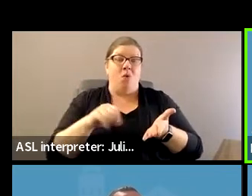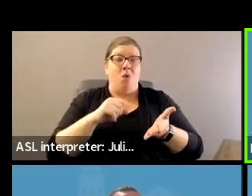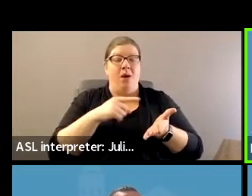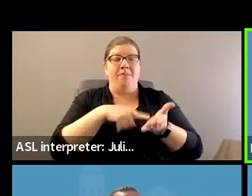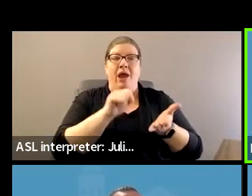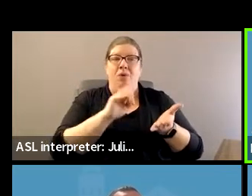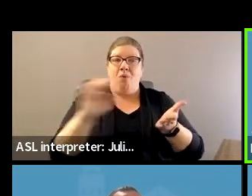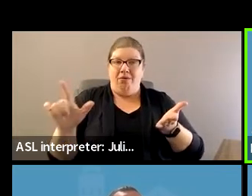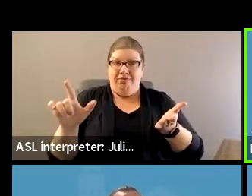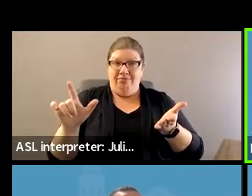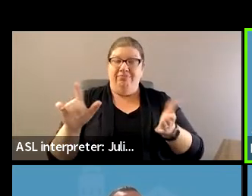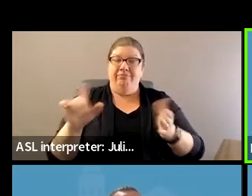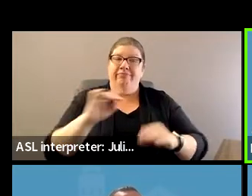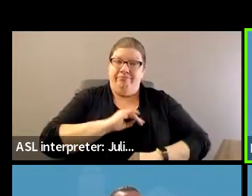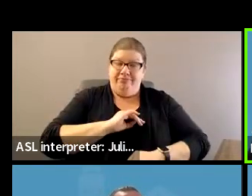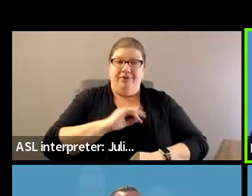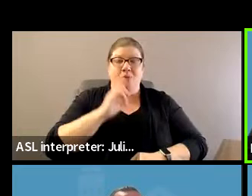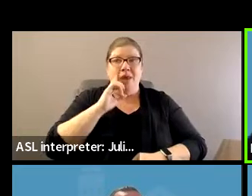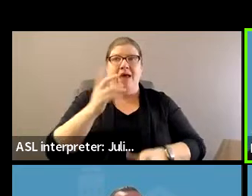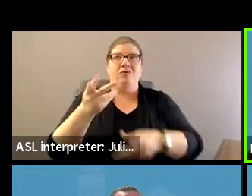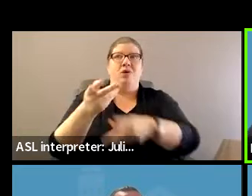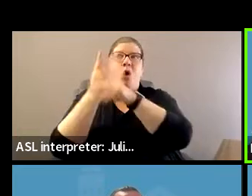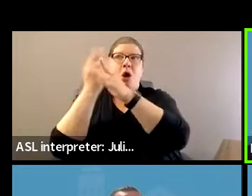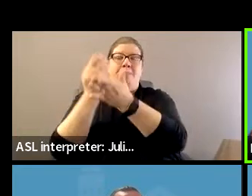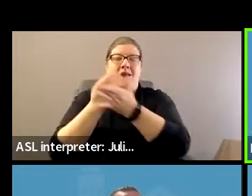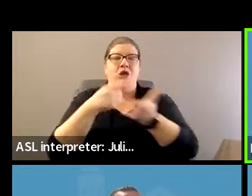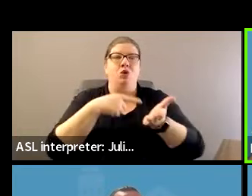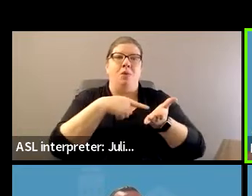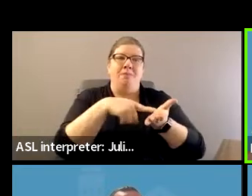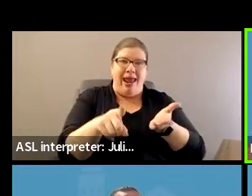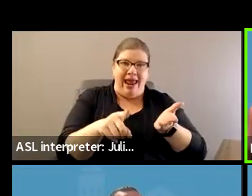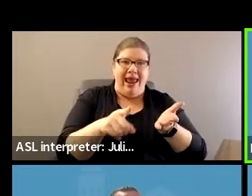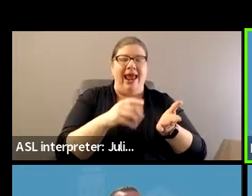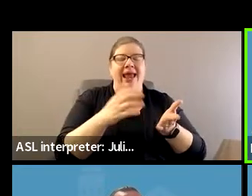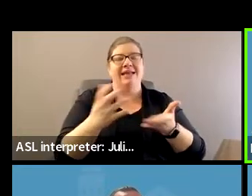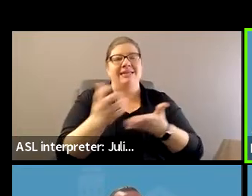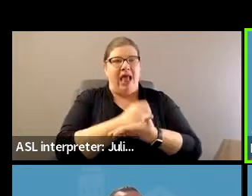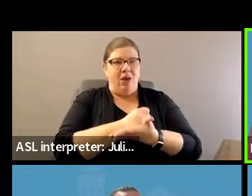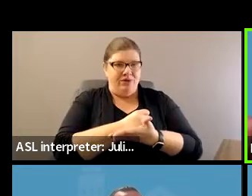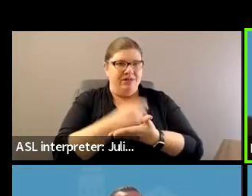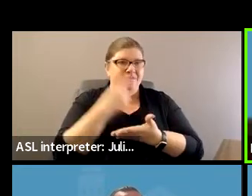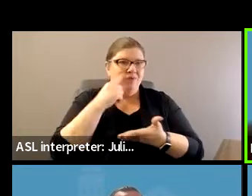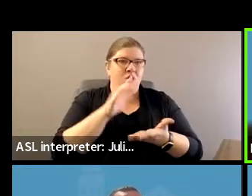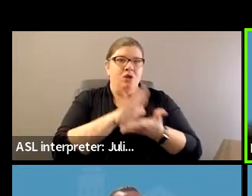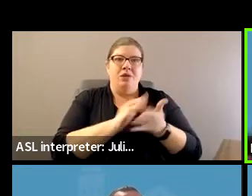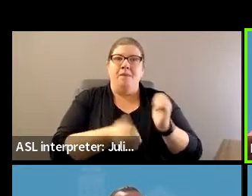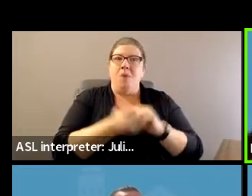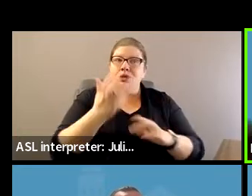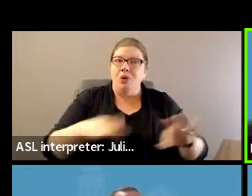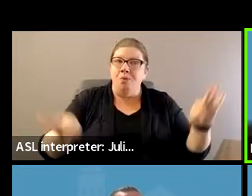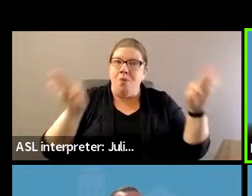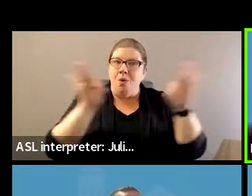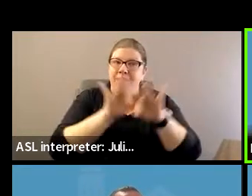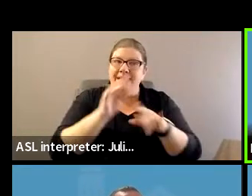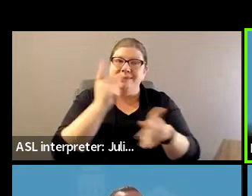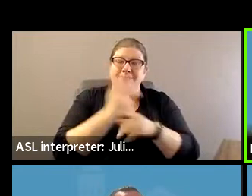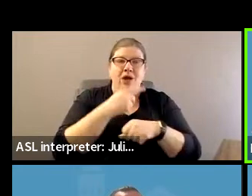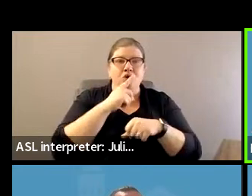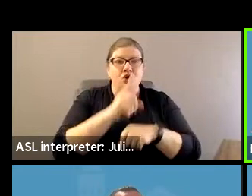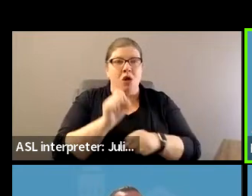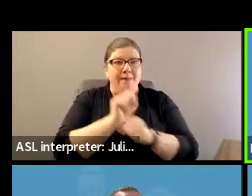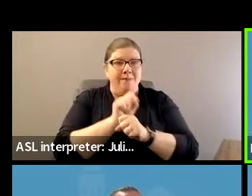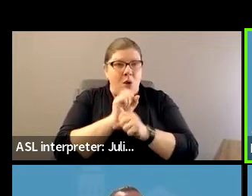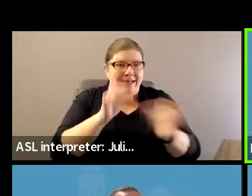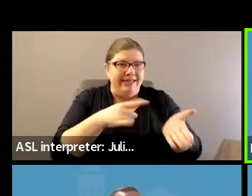means. It's when the very most important thing in a school district that keeps them solvent is just to make sure that they can